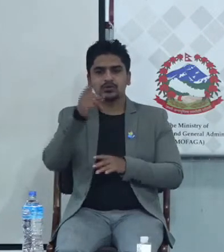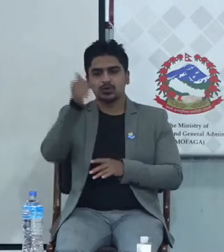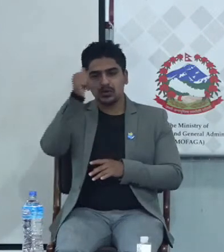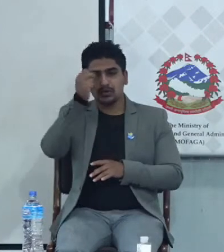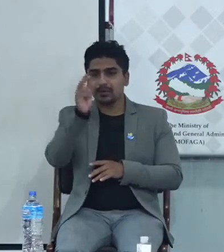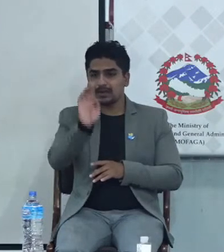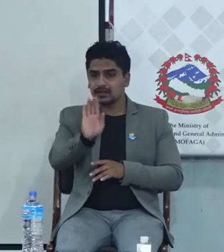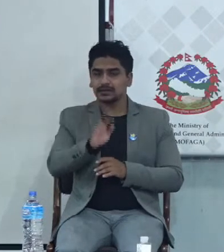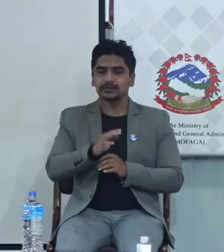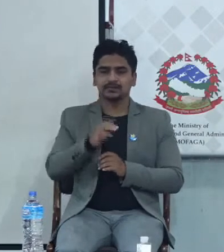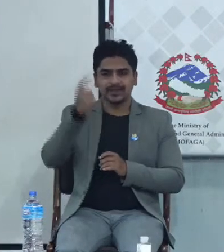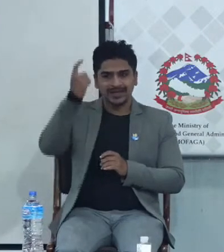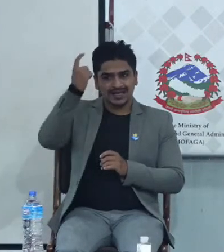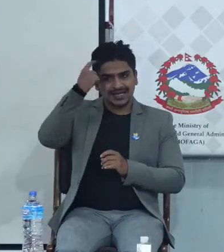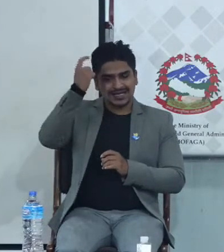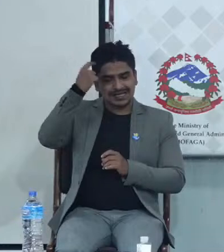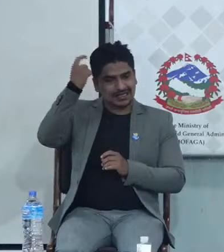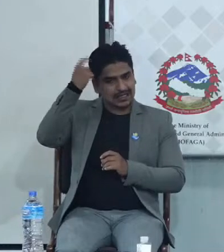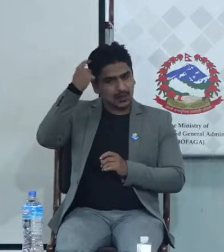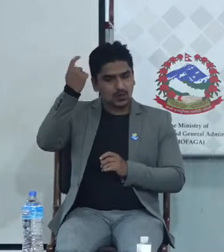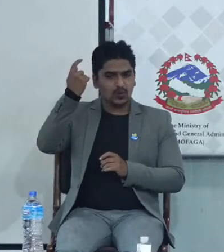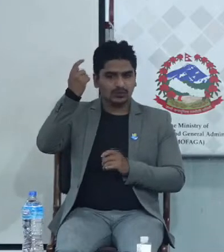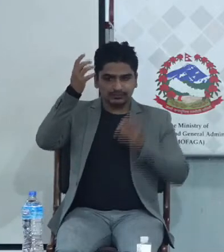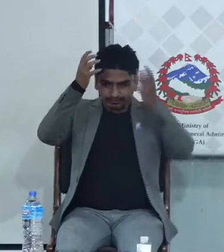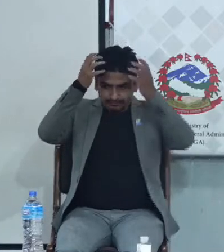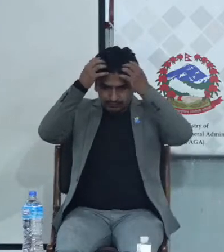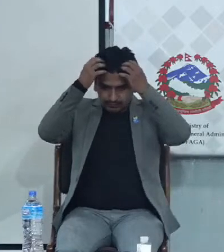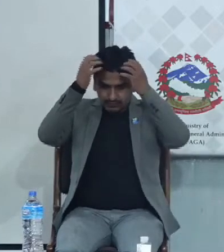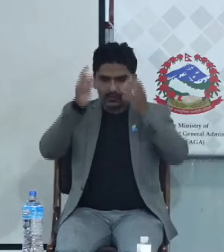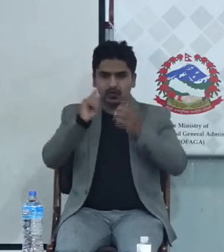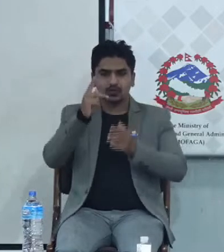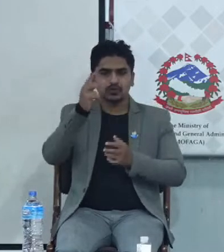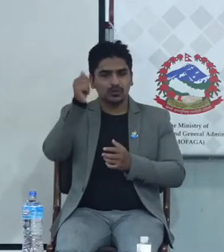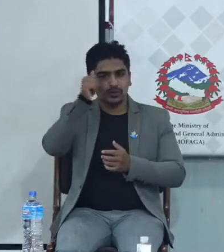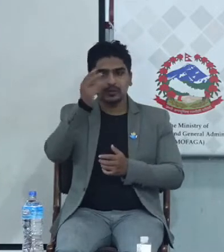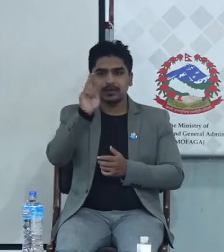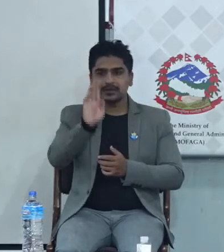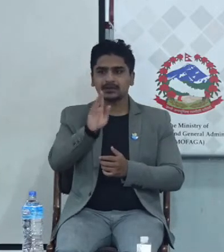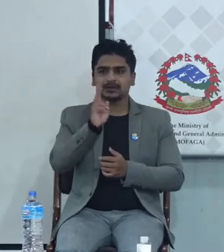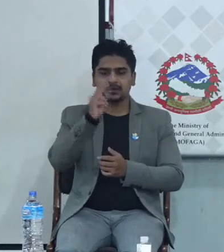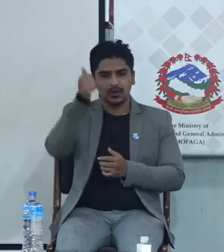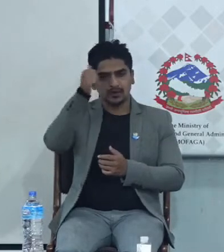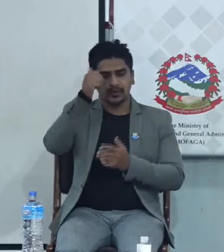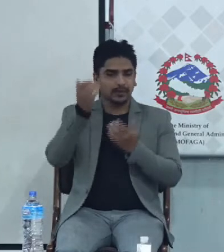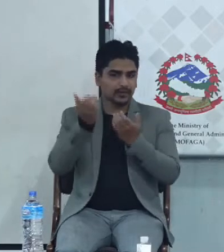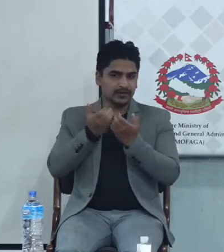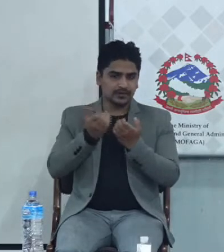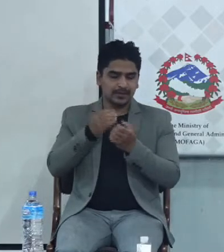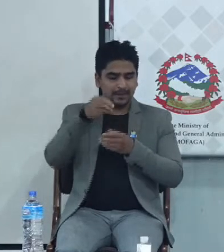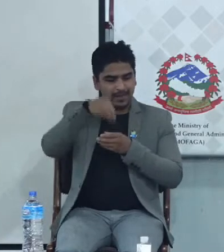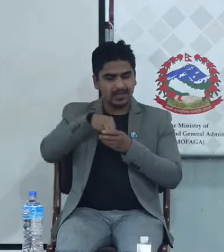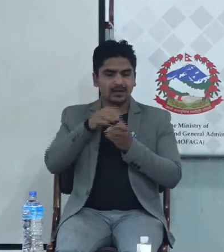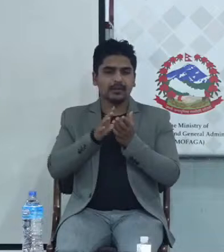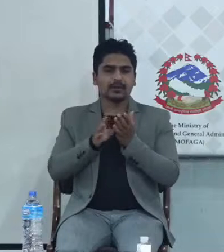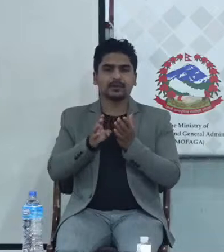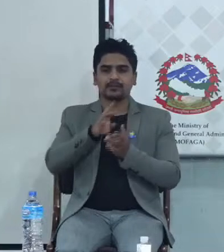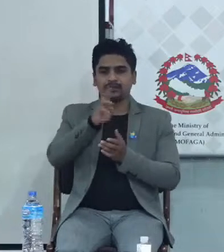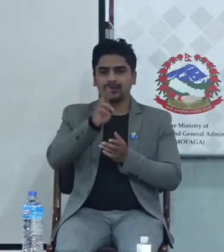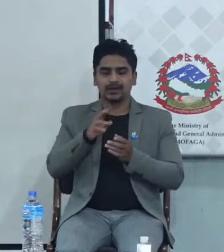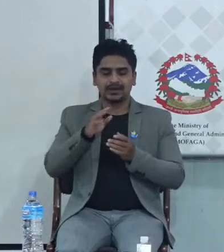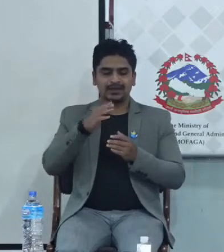Please experience that, and please make your back straight,